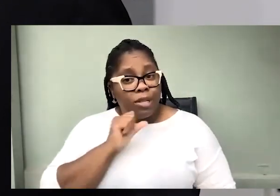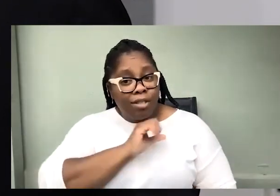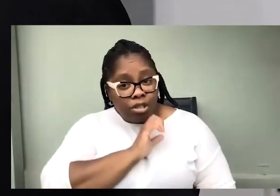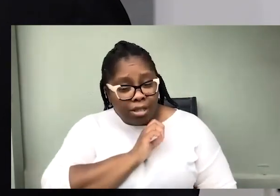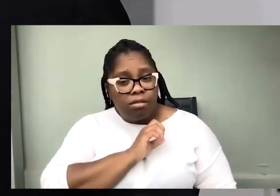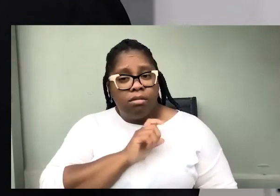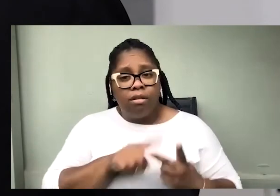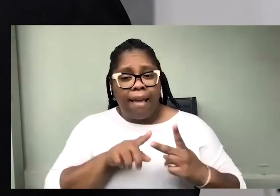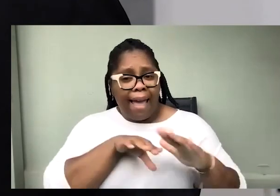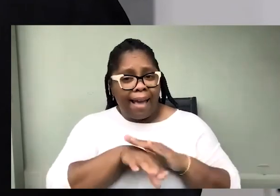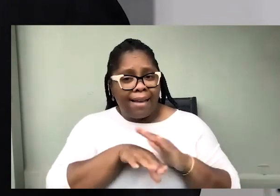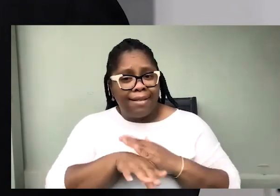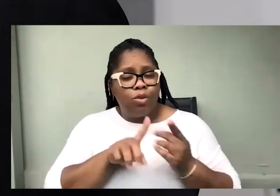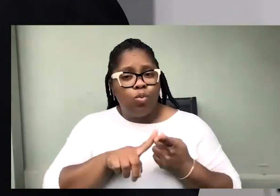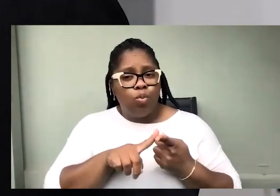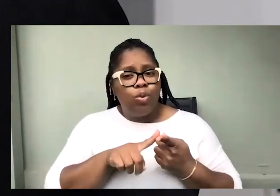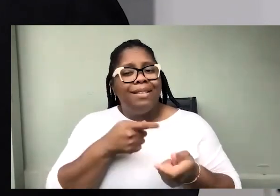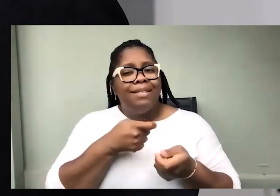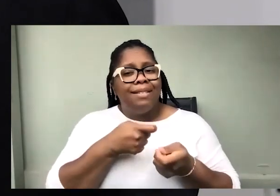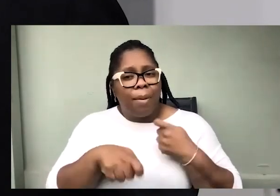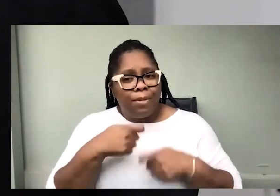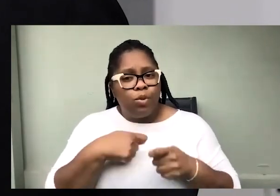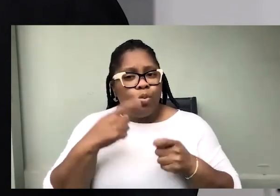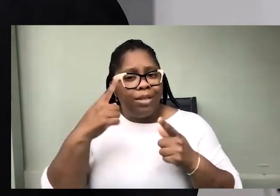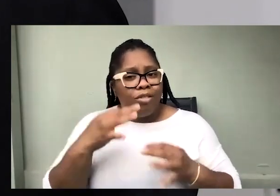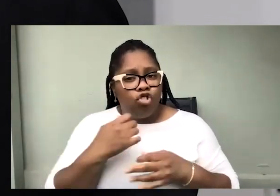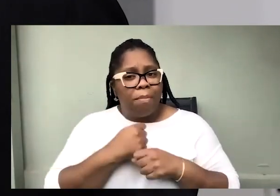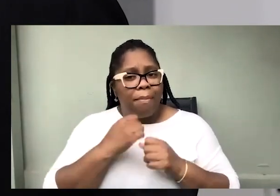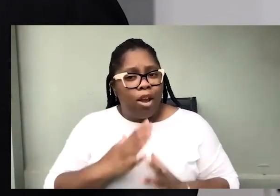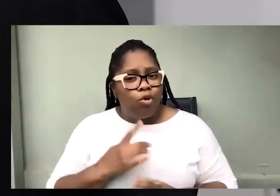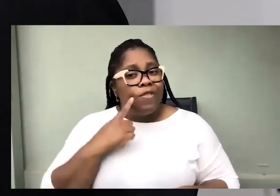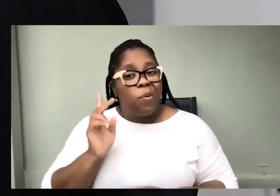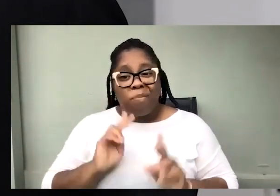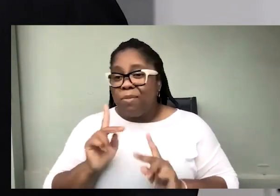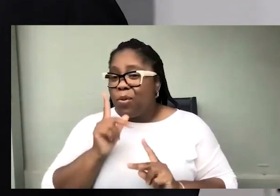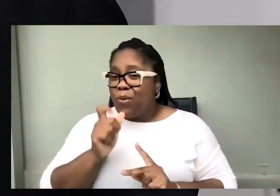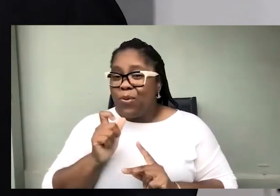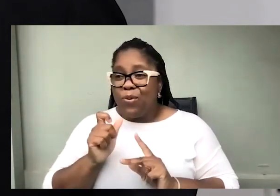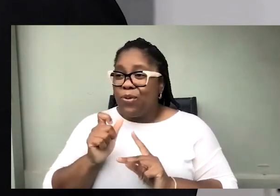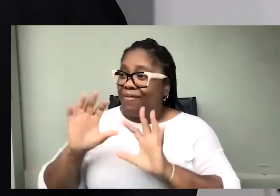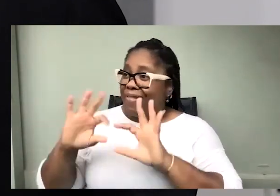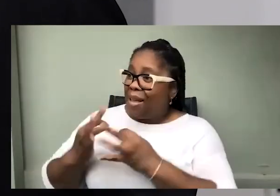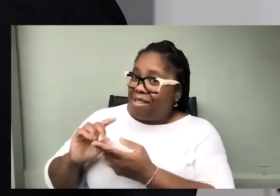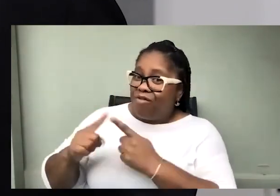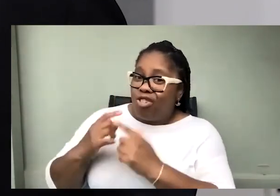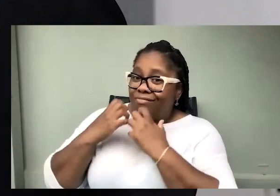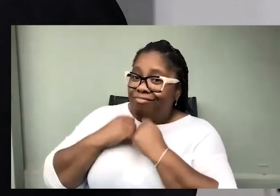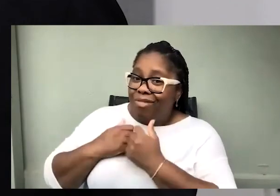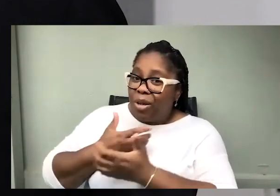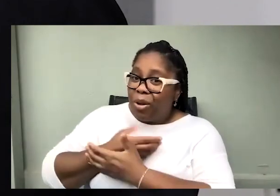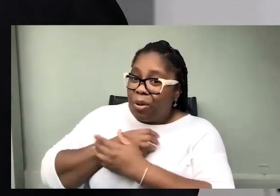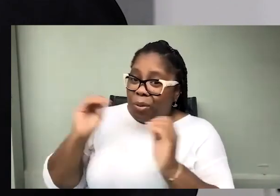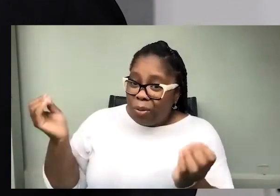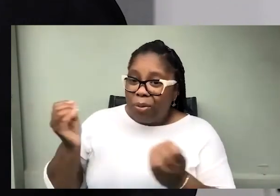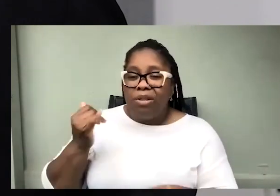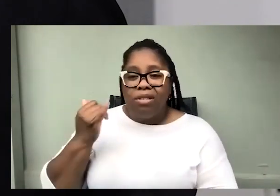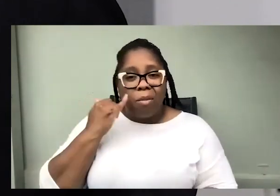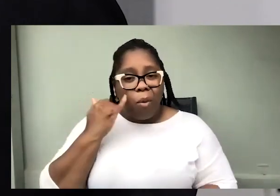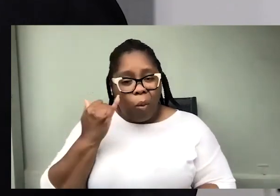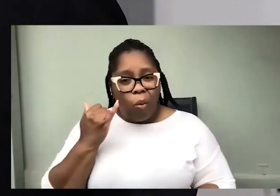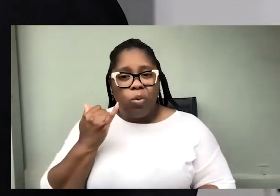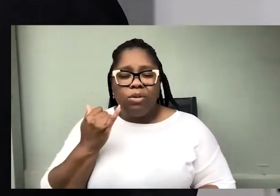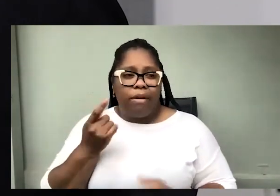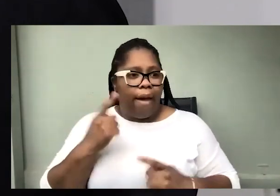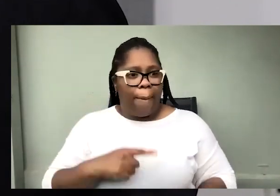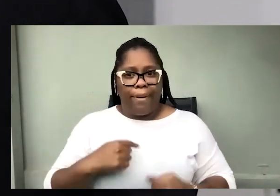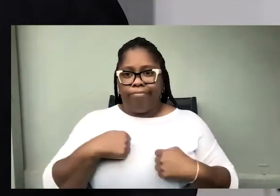to have access to substitute decision makers for those who do not have loved ones to perform that service in the event the